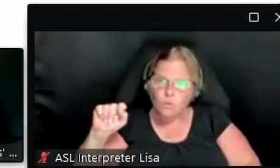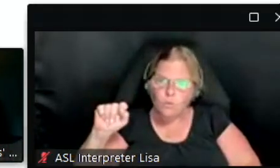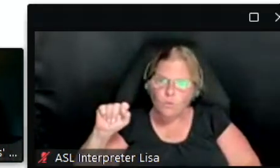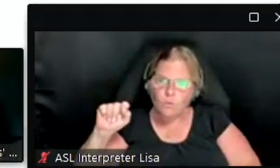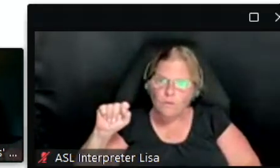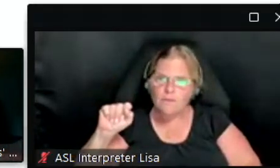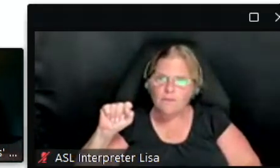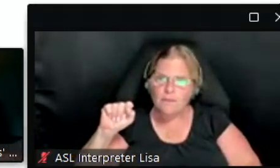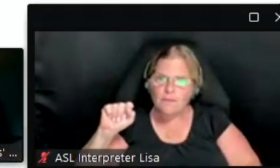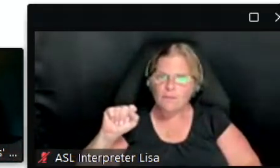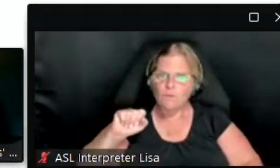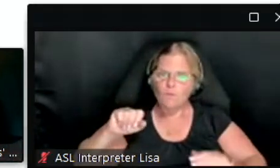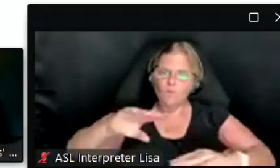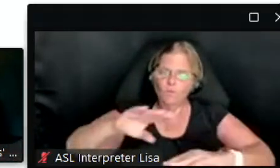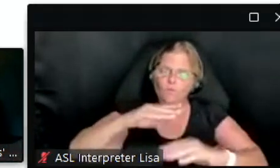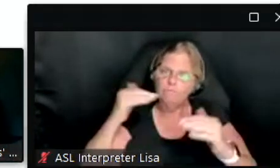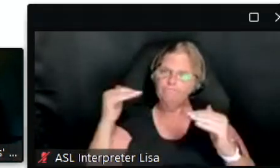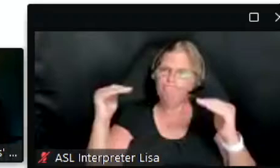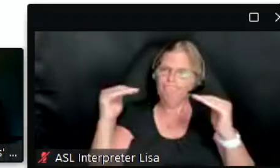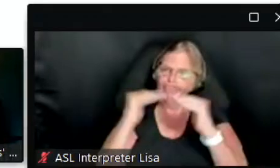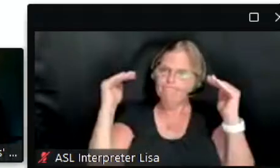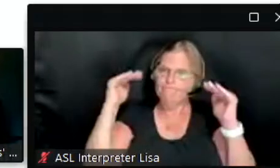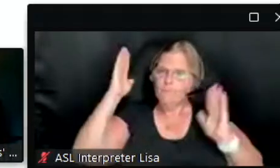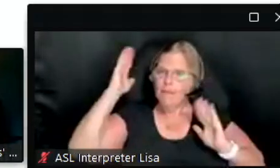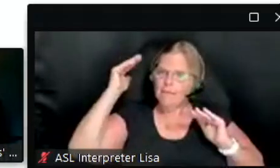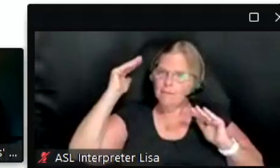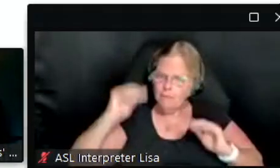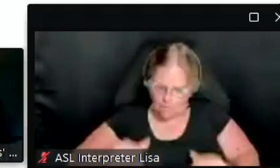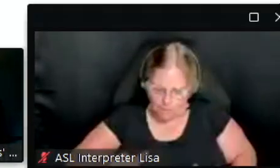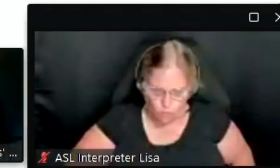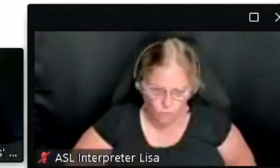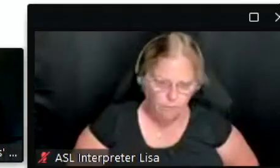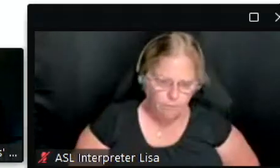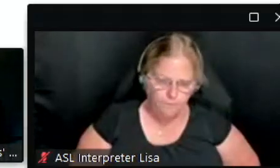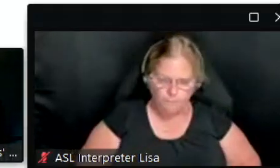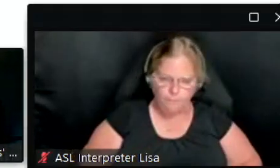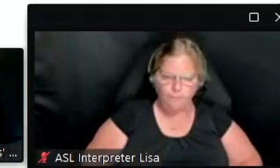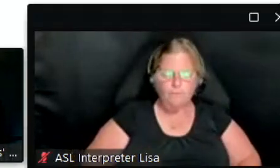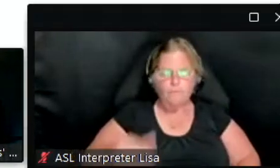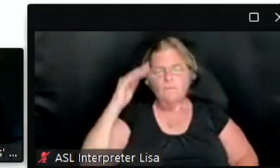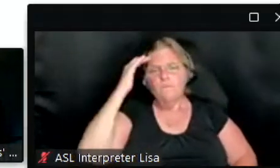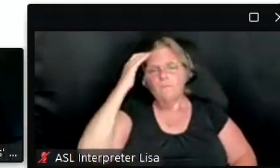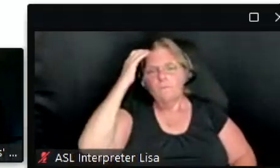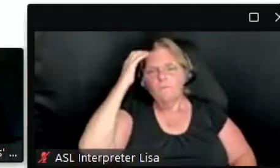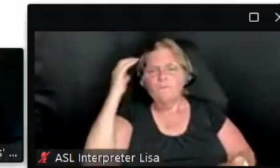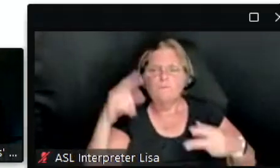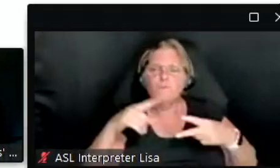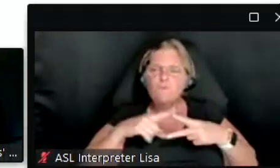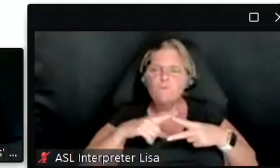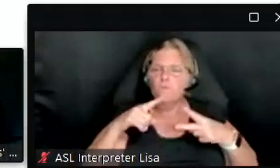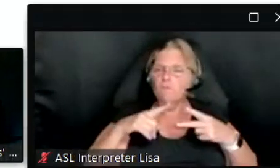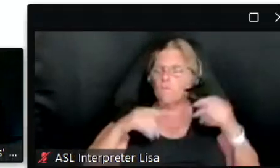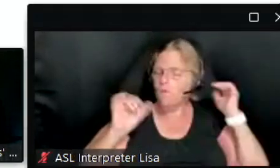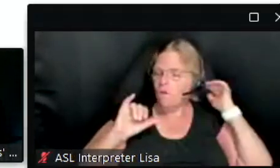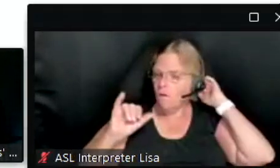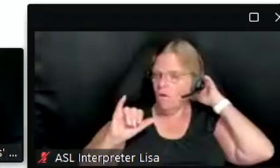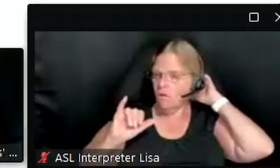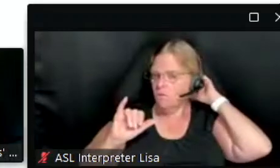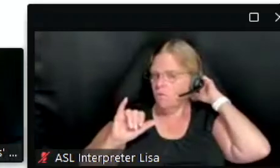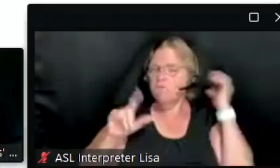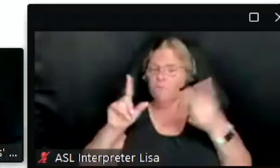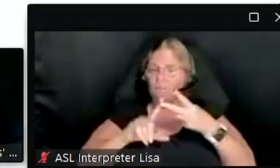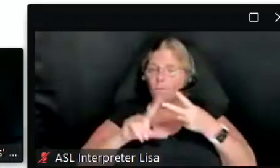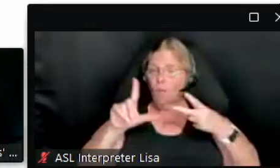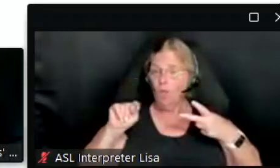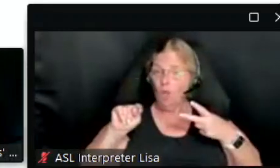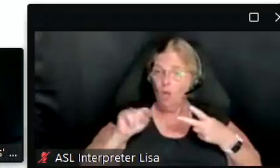those expectations. And then we talked a little bit about the fact of some long-term